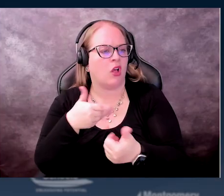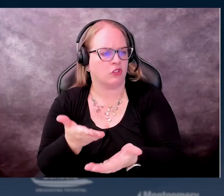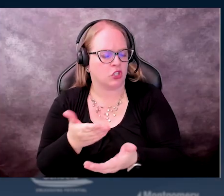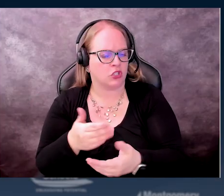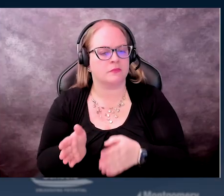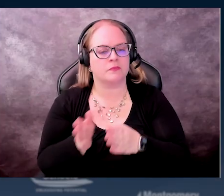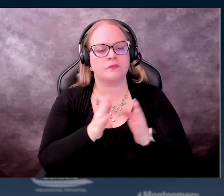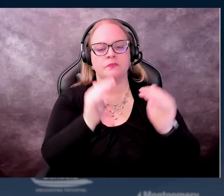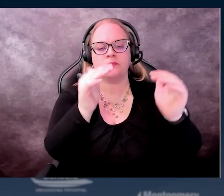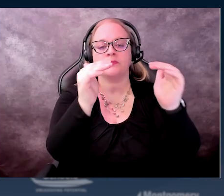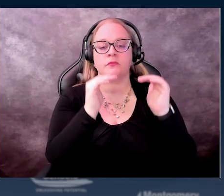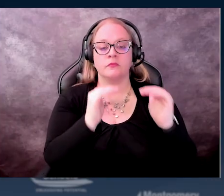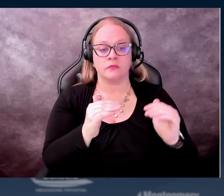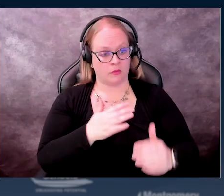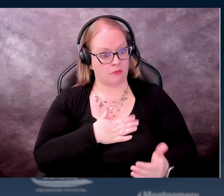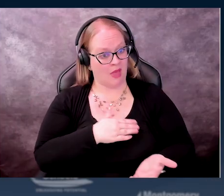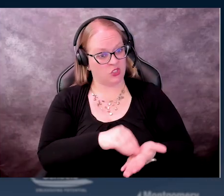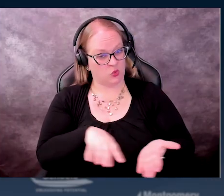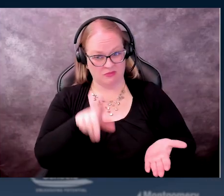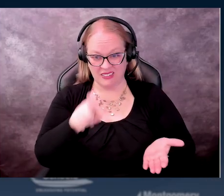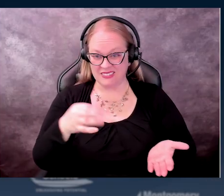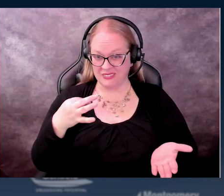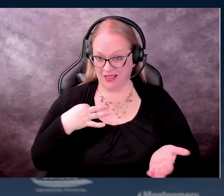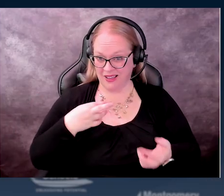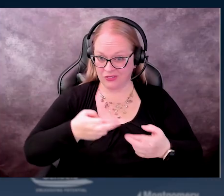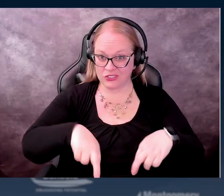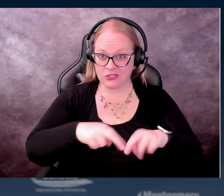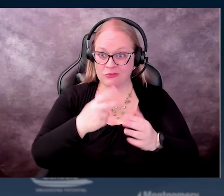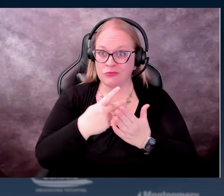No, regional programs are optional